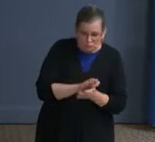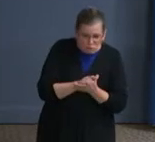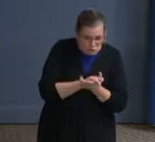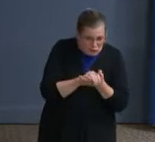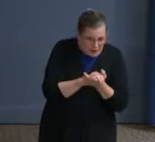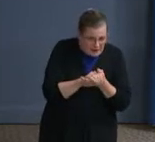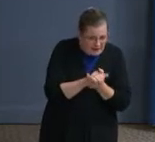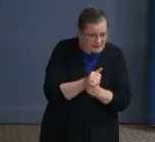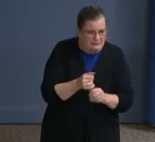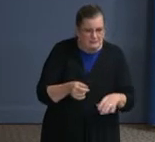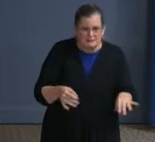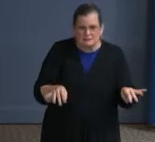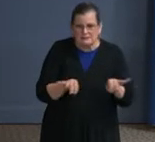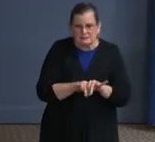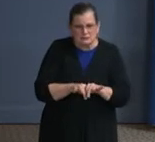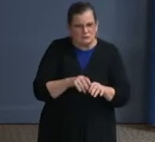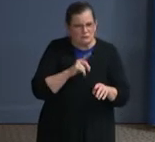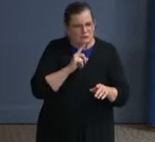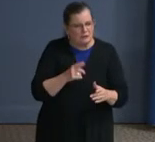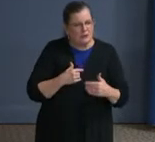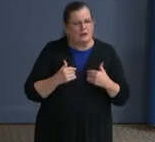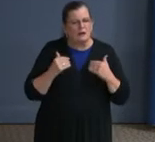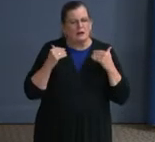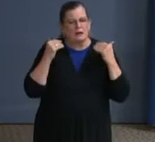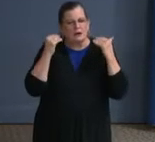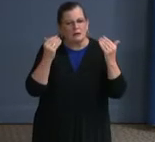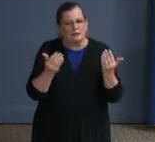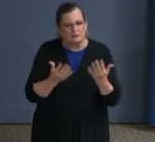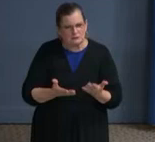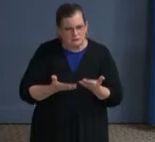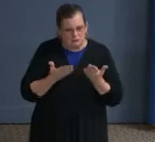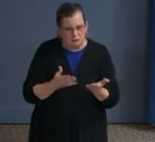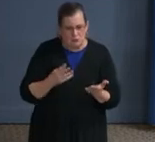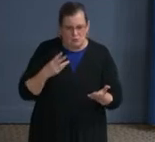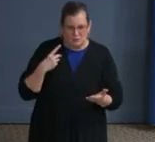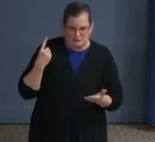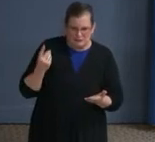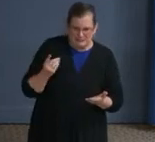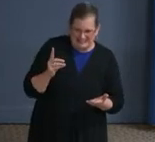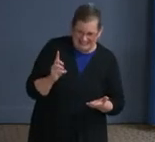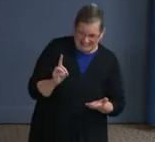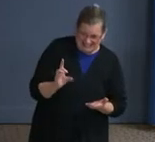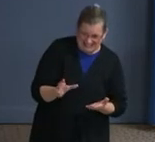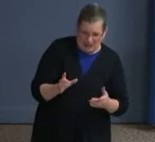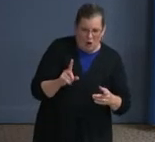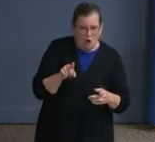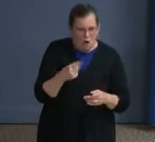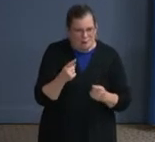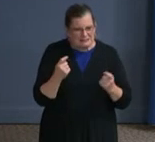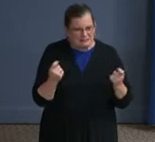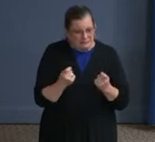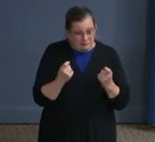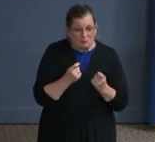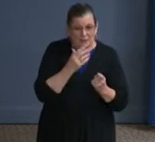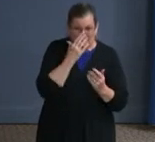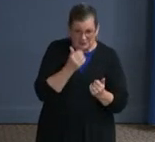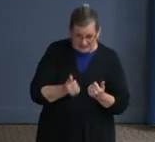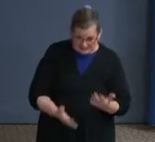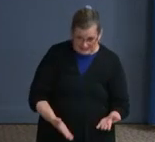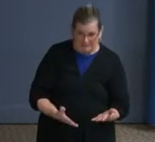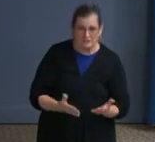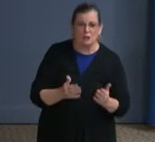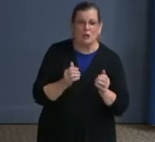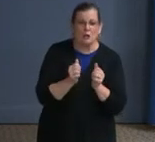It is highly recommended that DC residents only celebrate Thanksgiving with the people who live